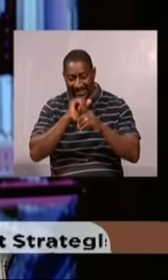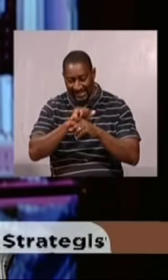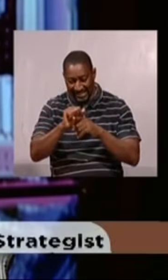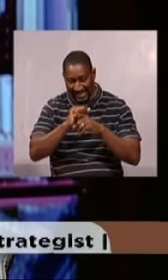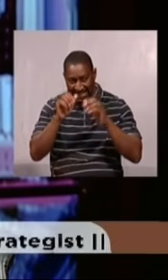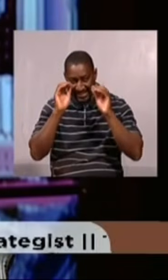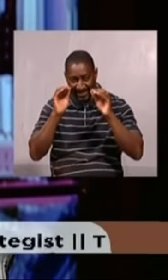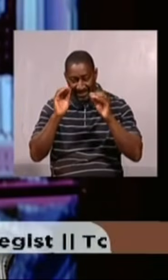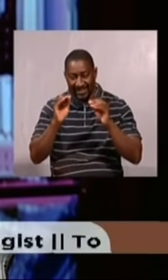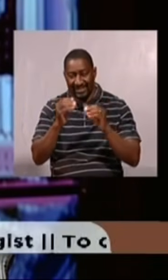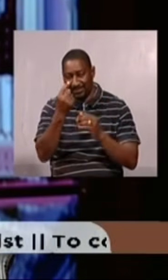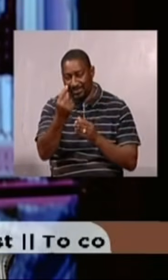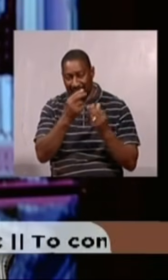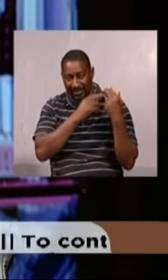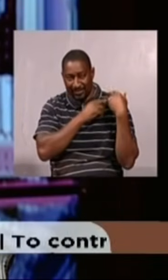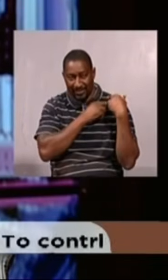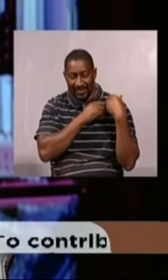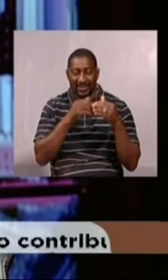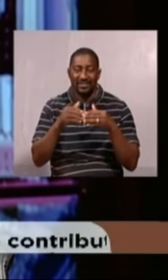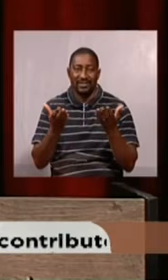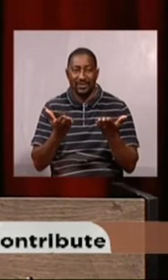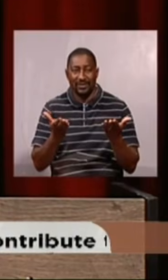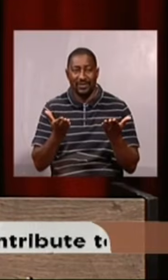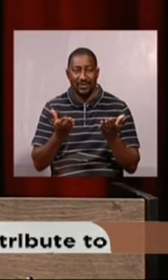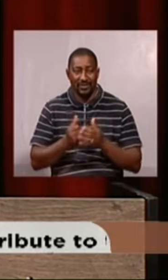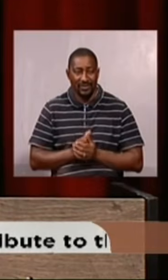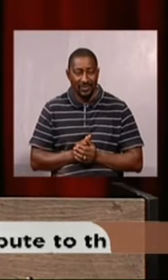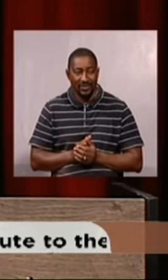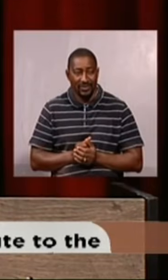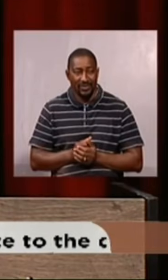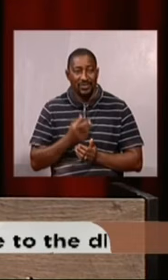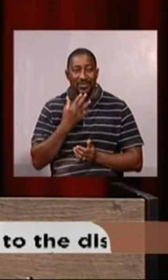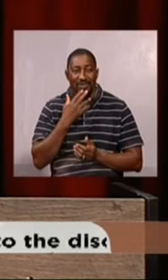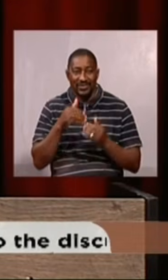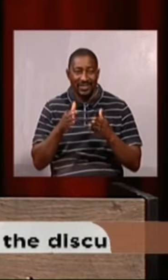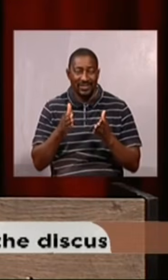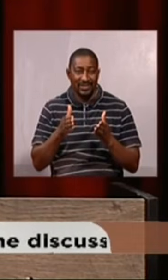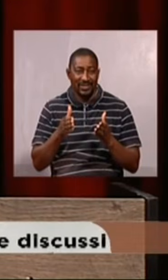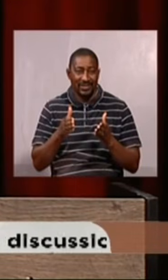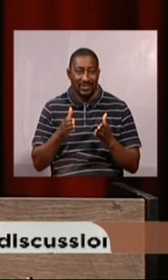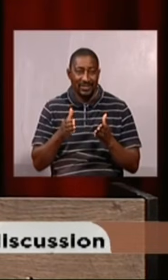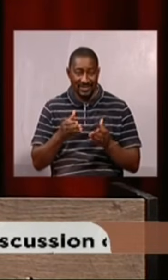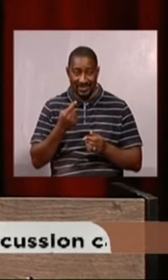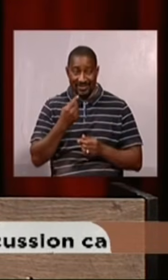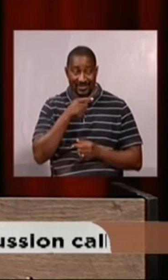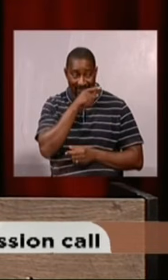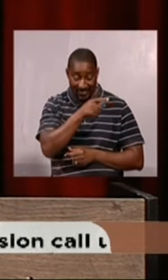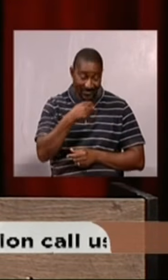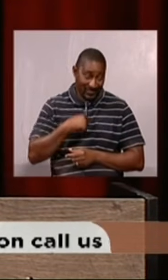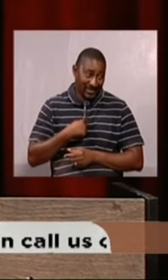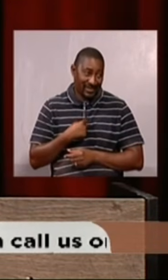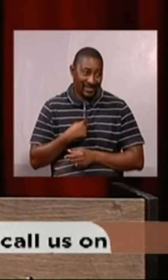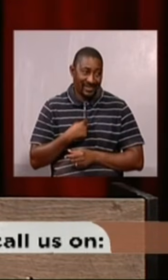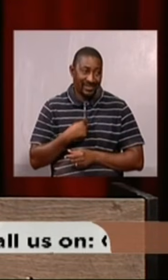responsibility. But where does it start? I mean, who does it start with? Yeah, but it starts with, like you said, starts with you and me. Because we're